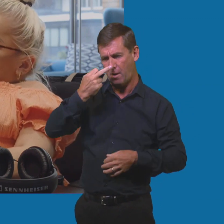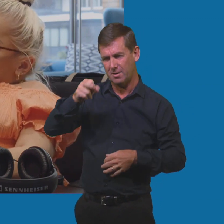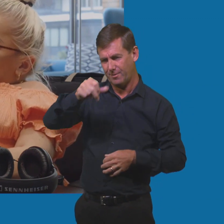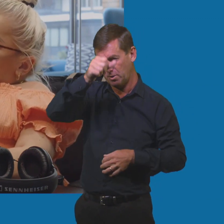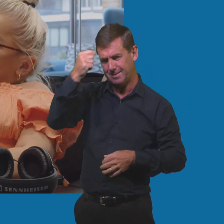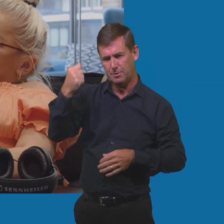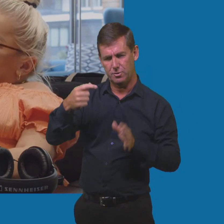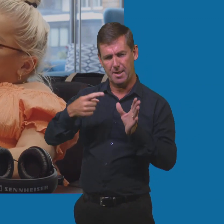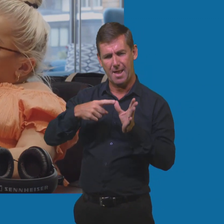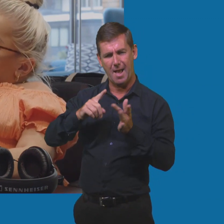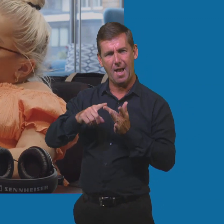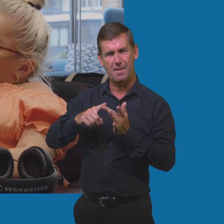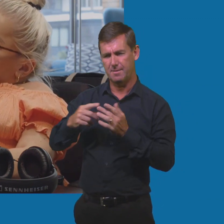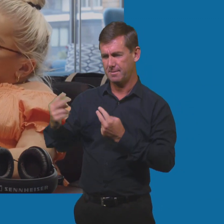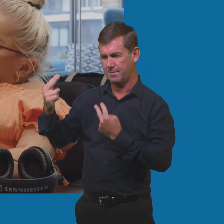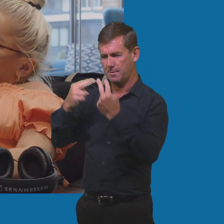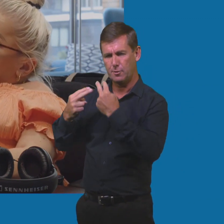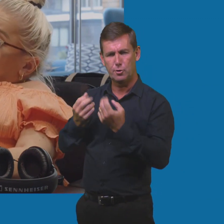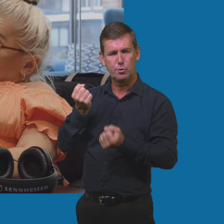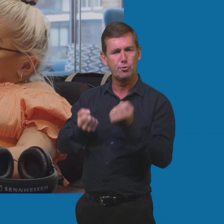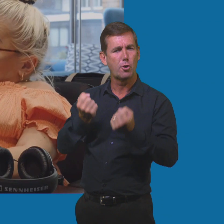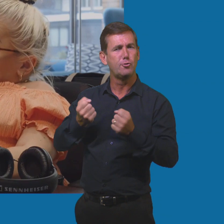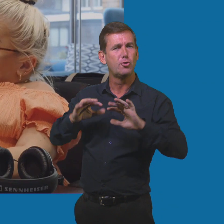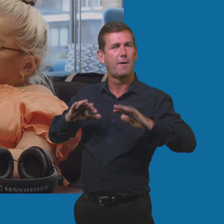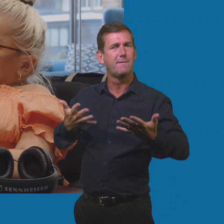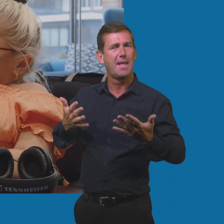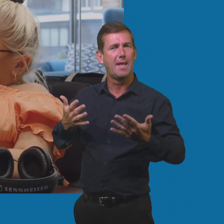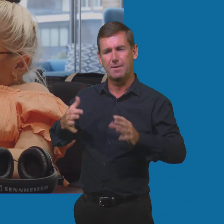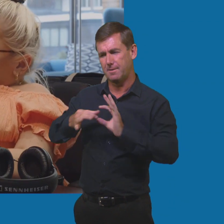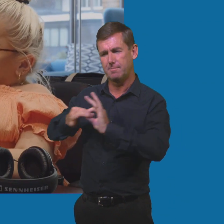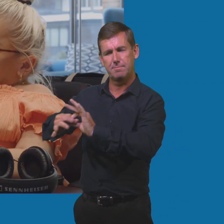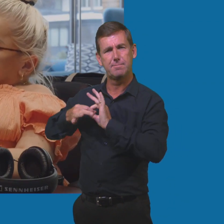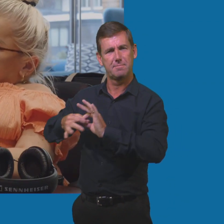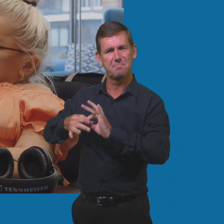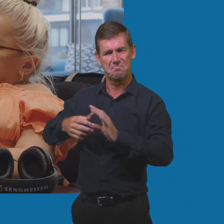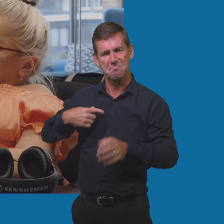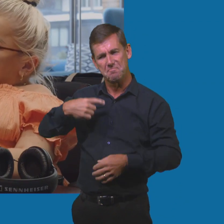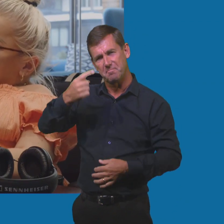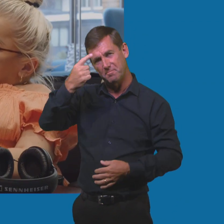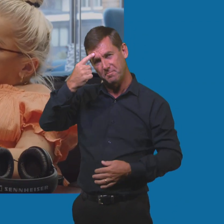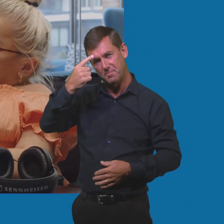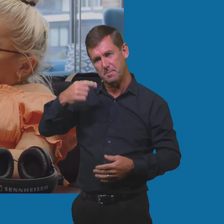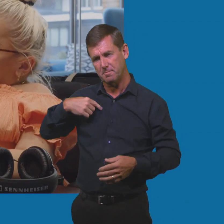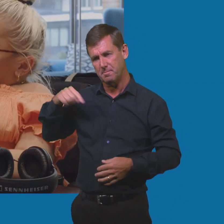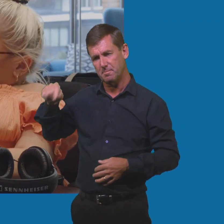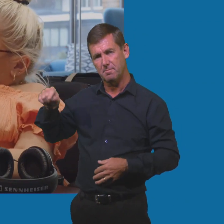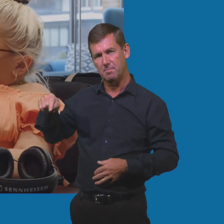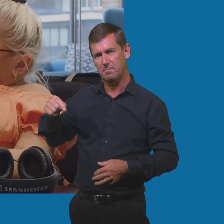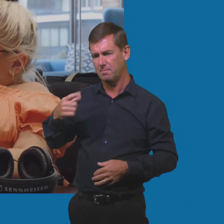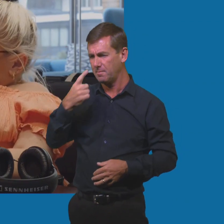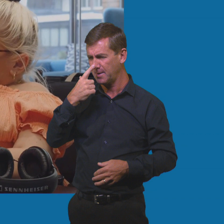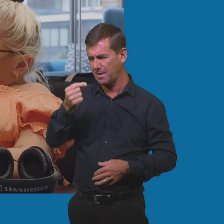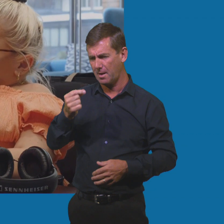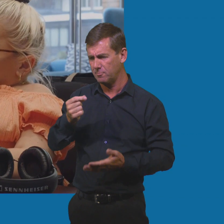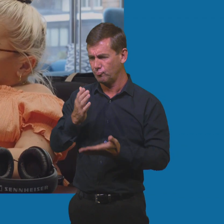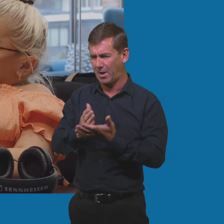who won't judge you for you. Yes, I think it can be incredible for